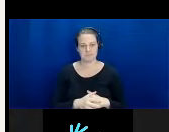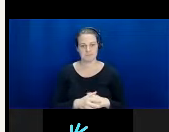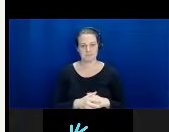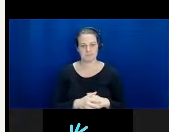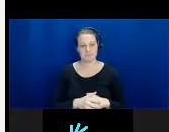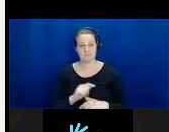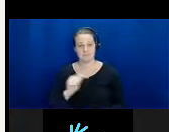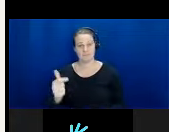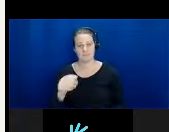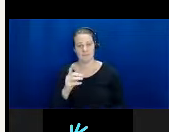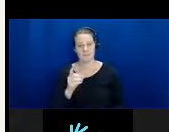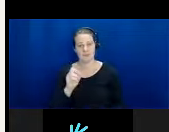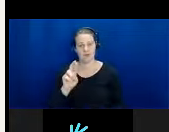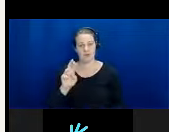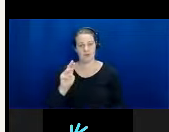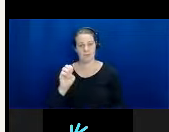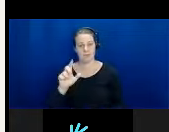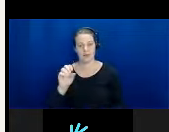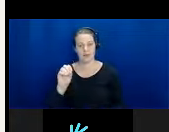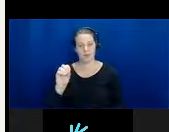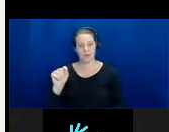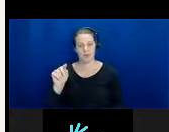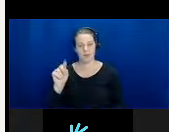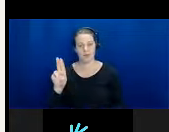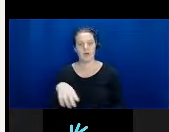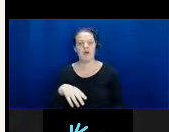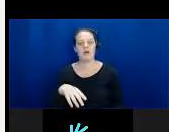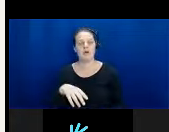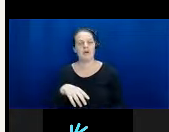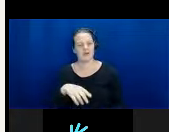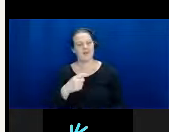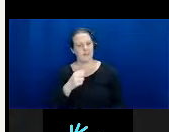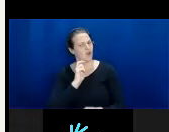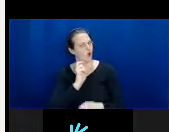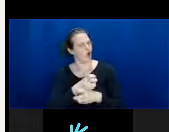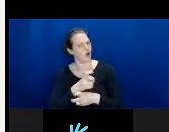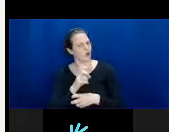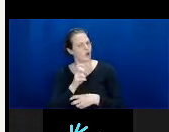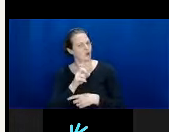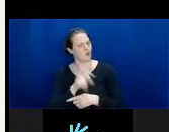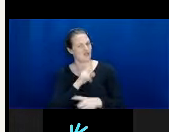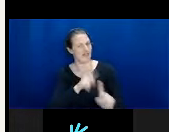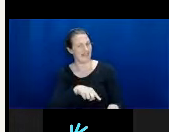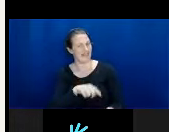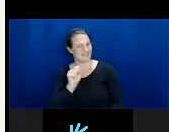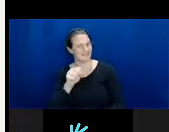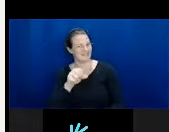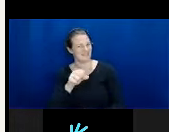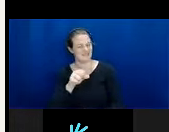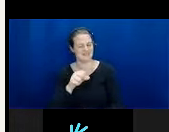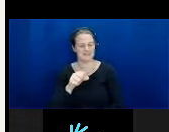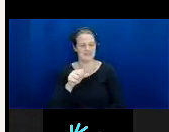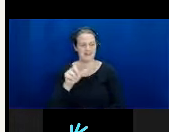Yeah, I think that's really good. I think it's a harder question to answer because low vision looks